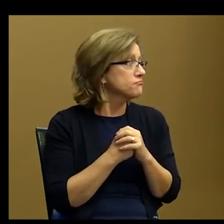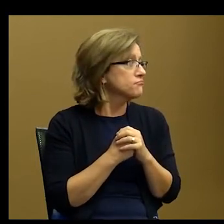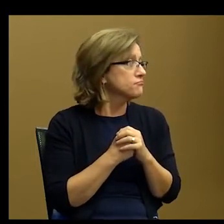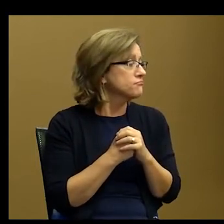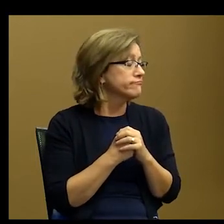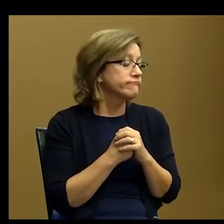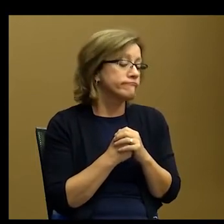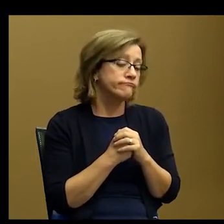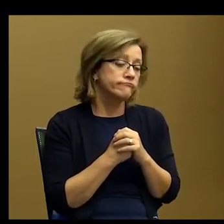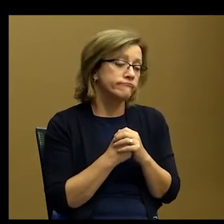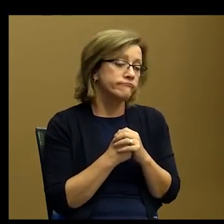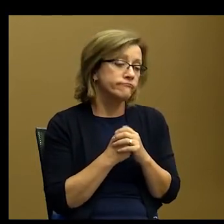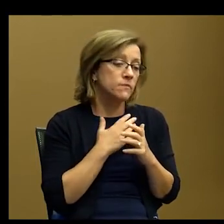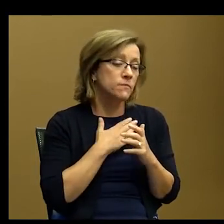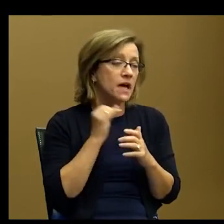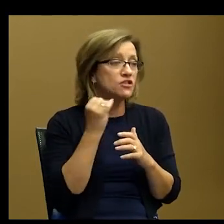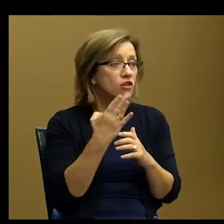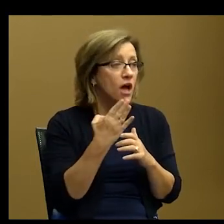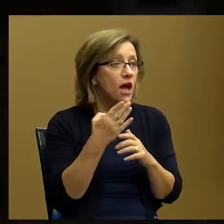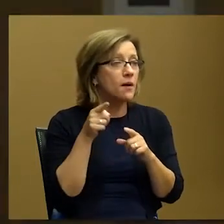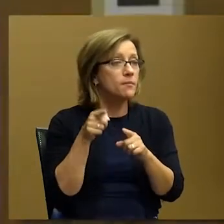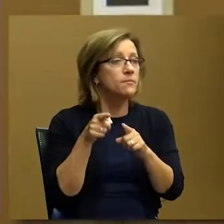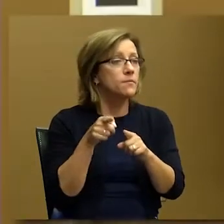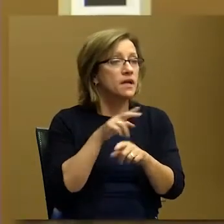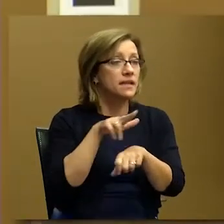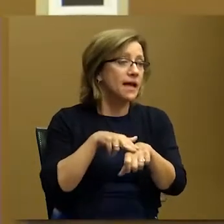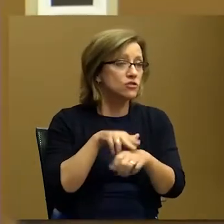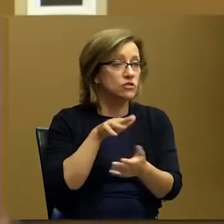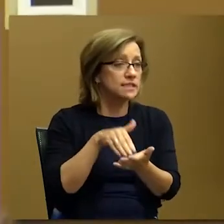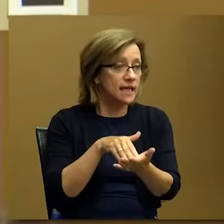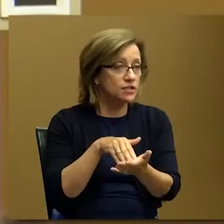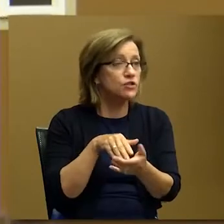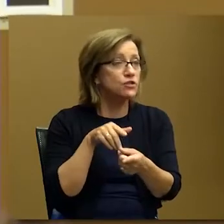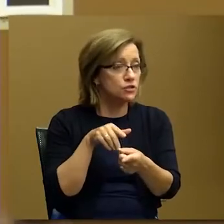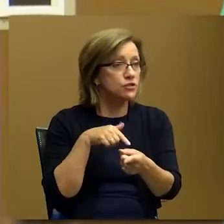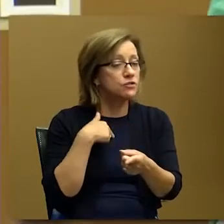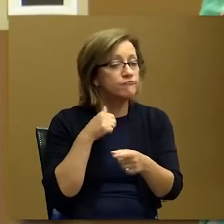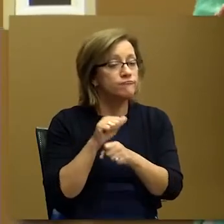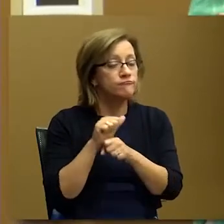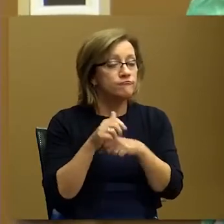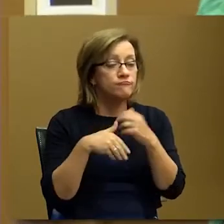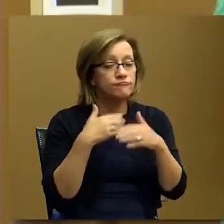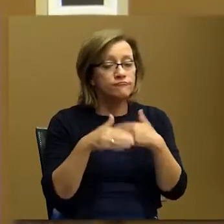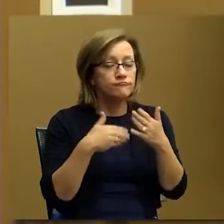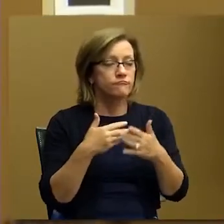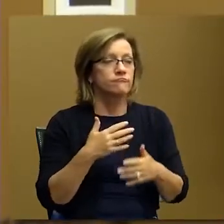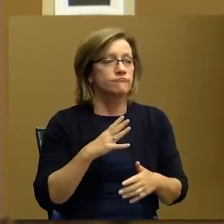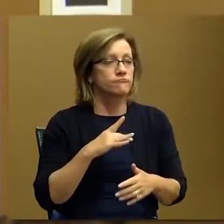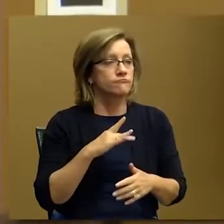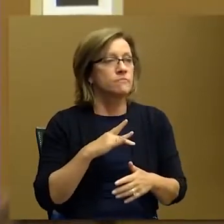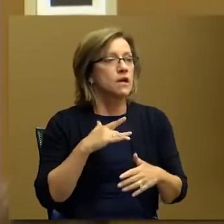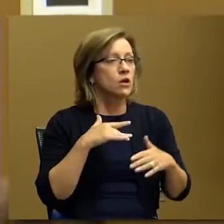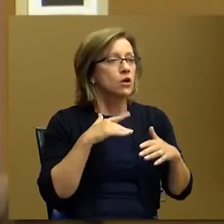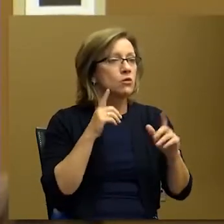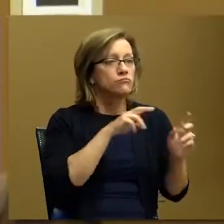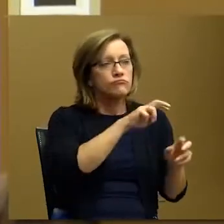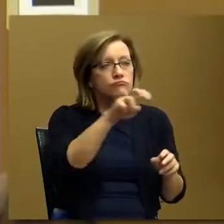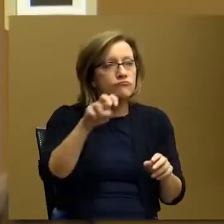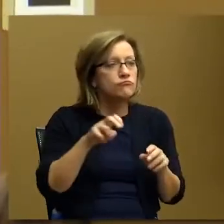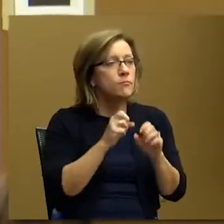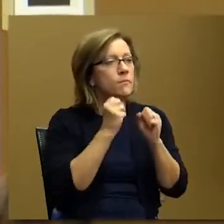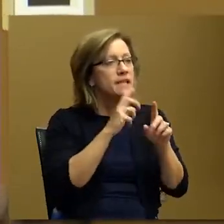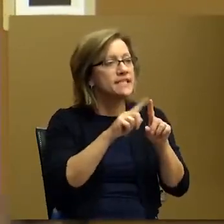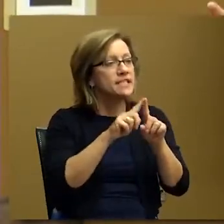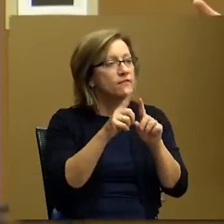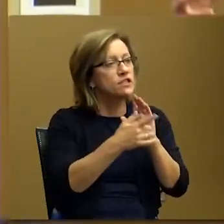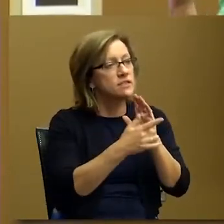in my job at the National Center, I had the privilege of going into lots of states and providing